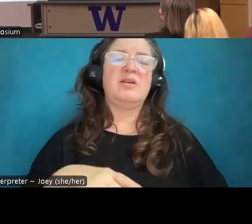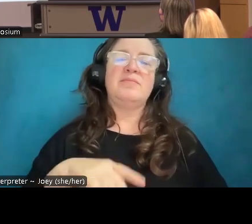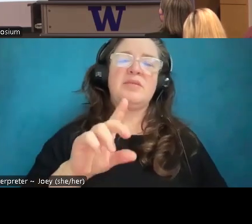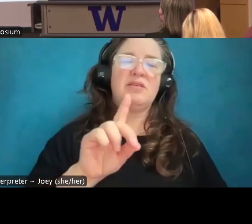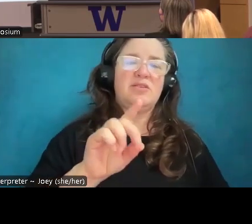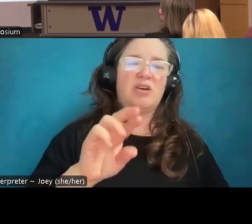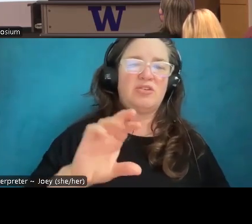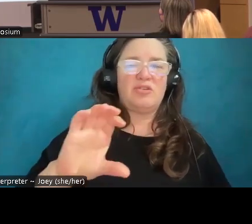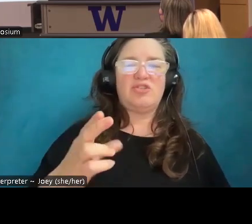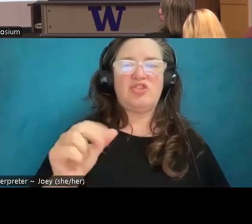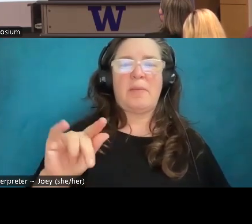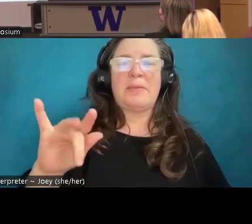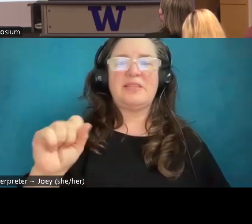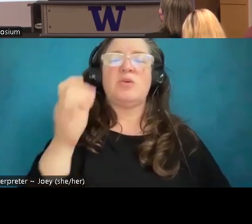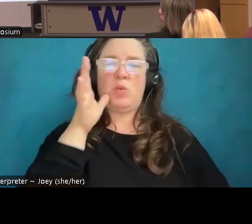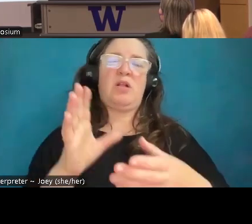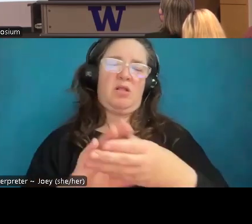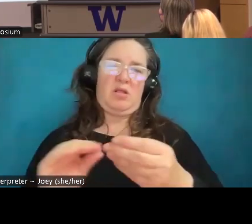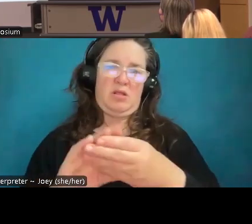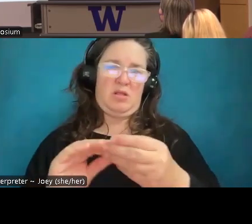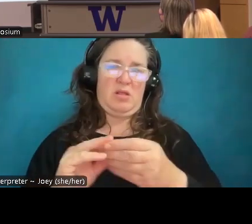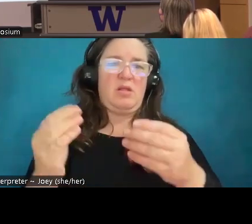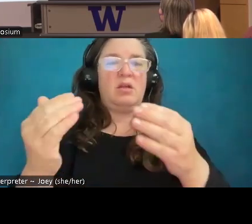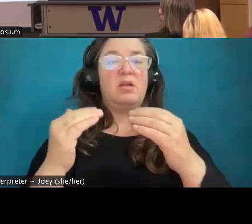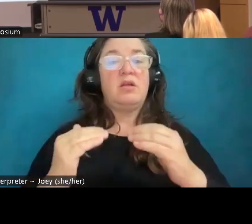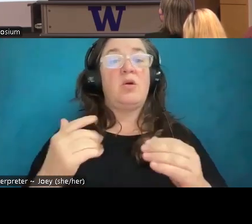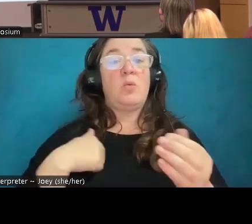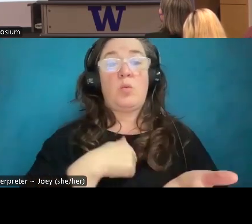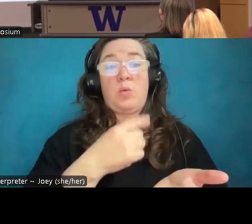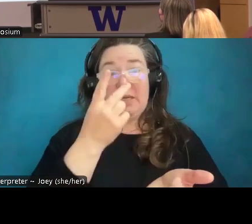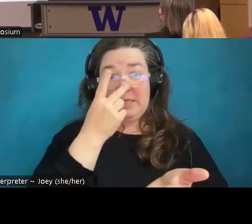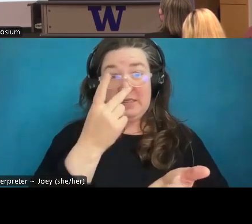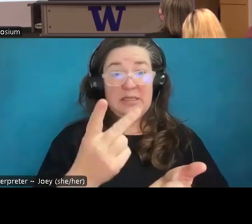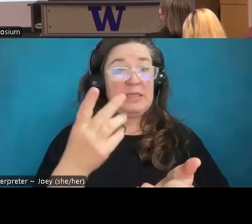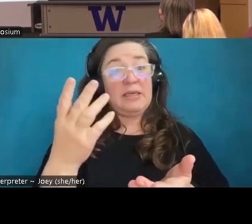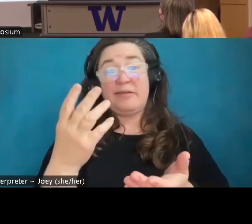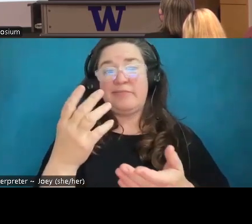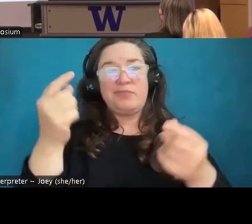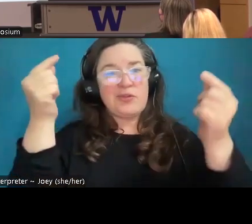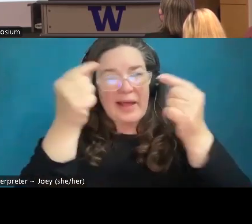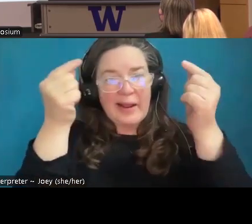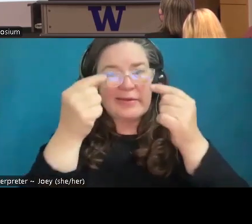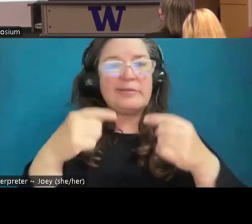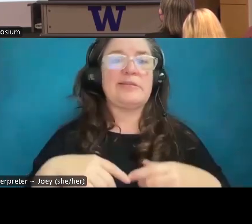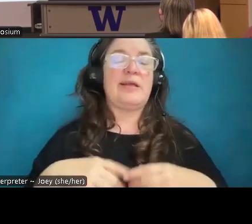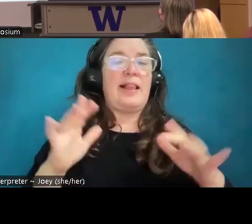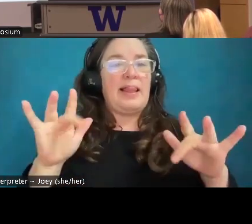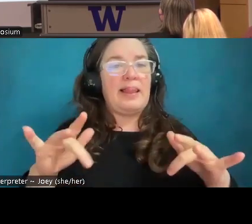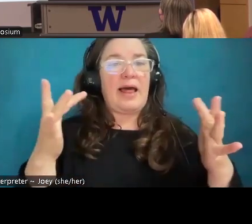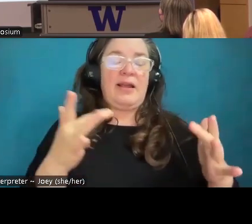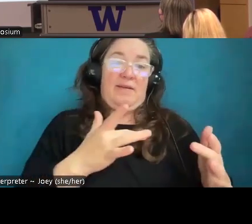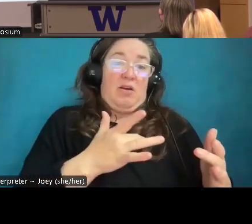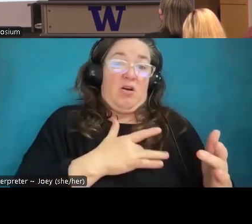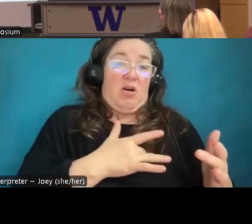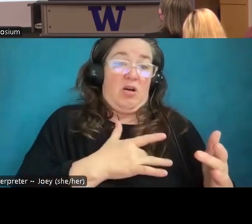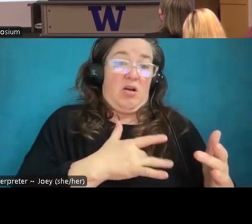see recurring headaches, lightheadedness, fast heart rate, sleep disturbances, also shortness of breath and cough. You've heard